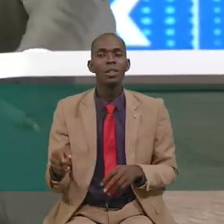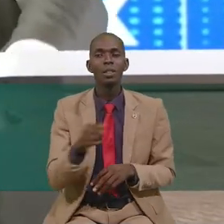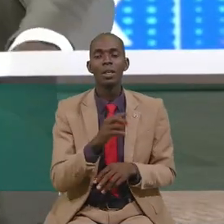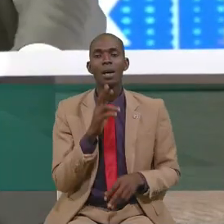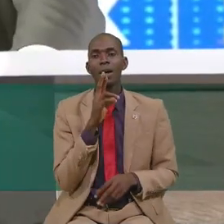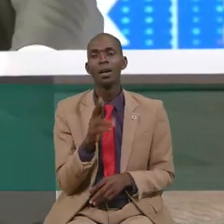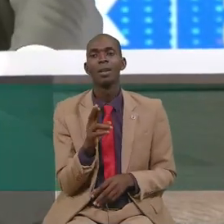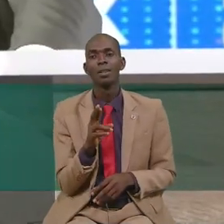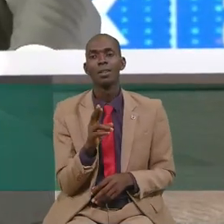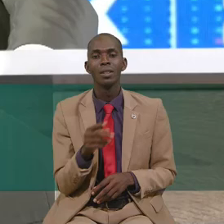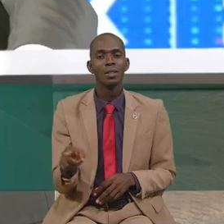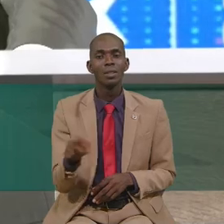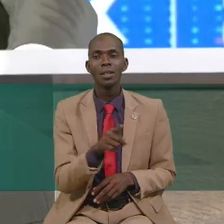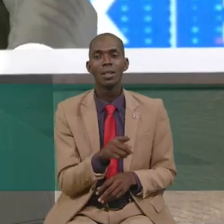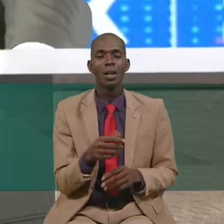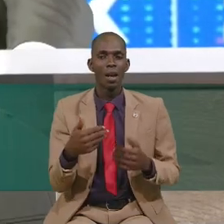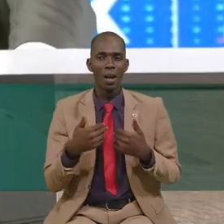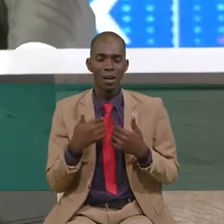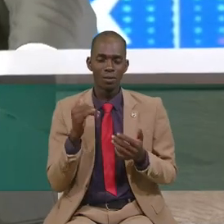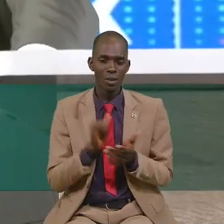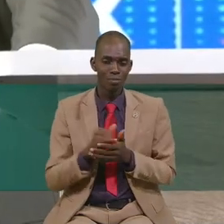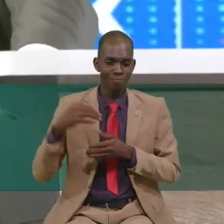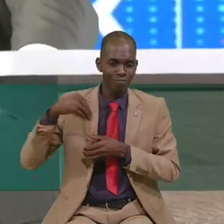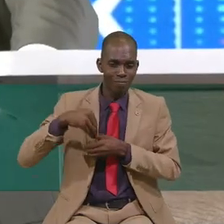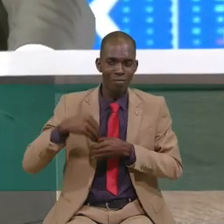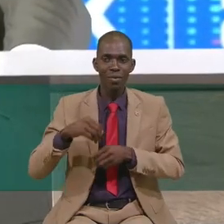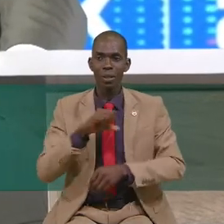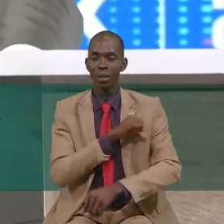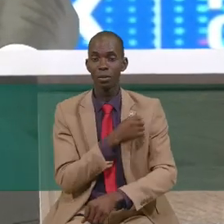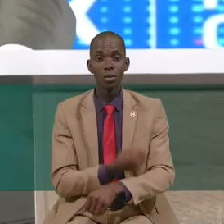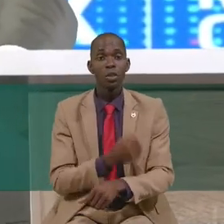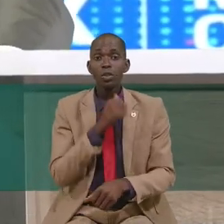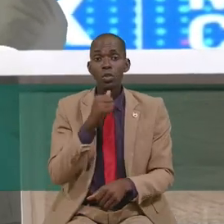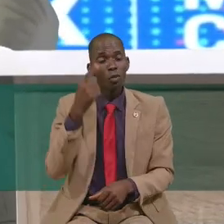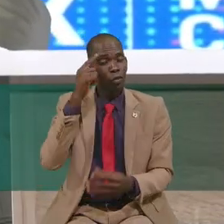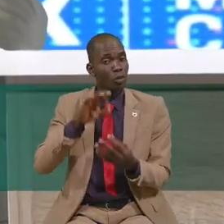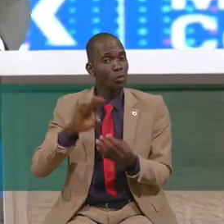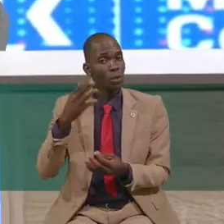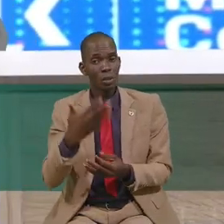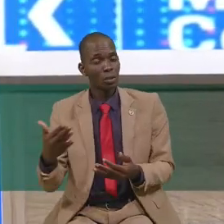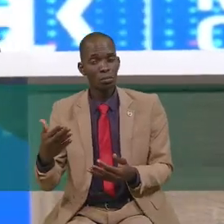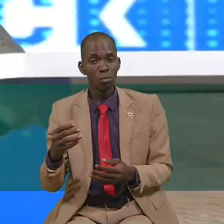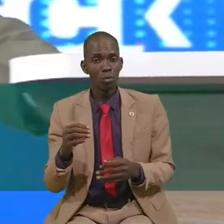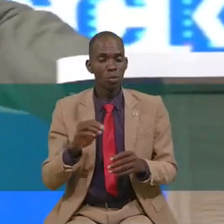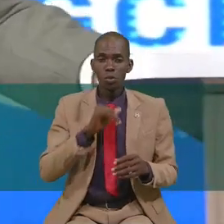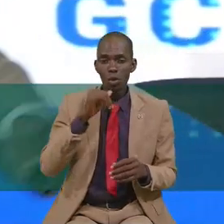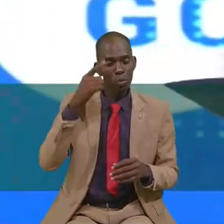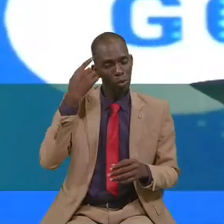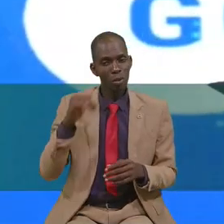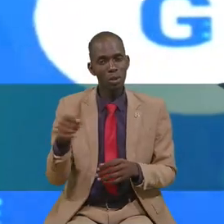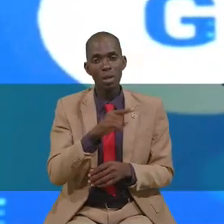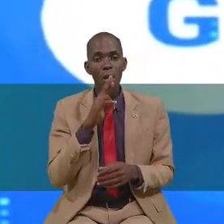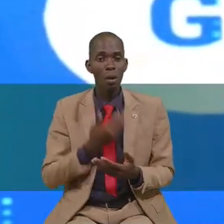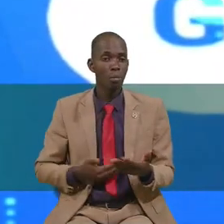had that inner strength, not spiritual, not born again. And whatever they said,